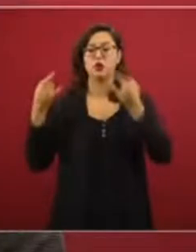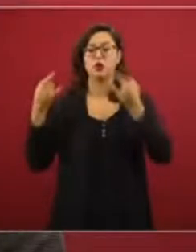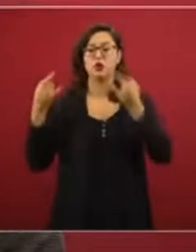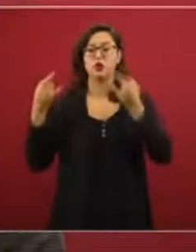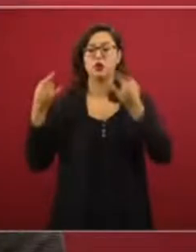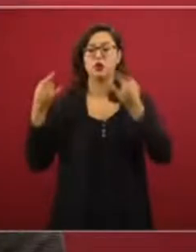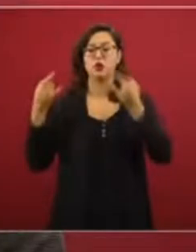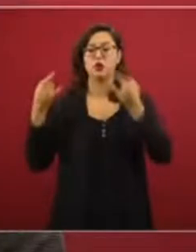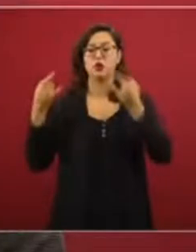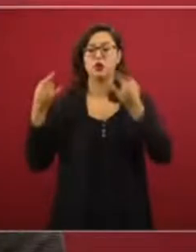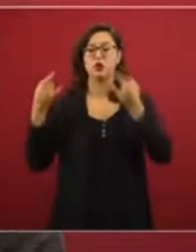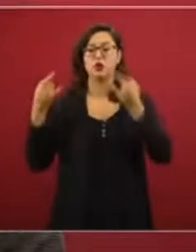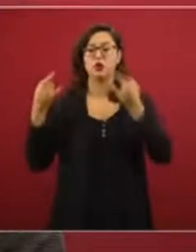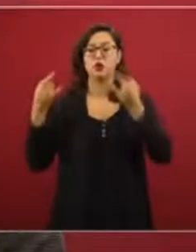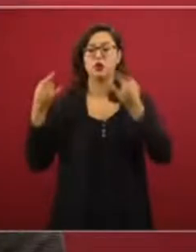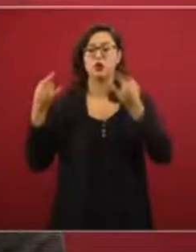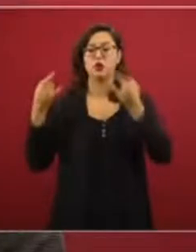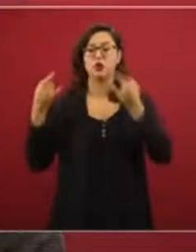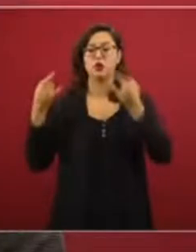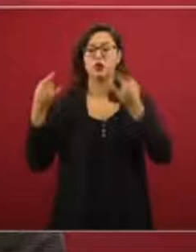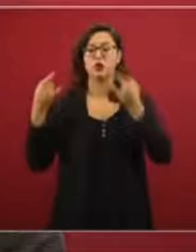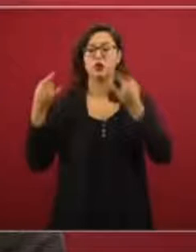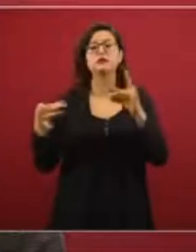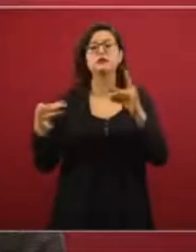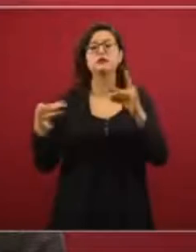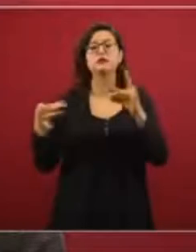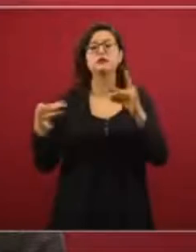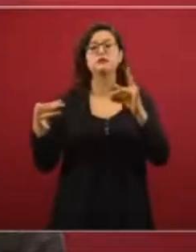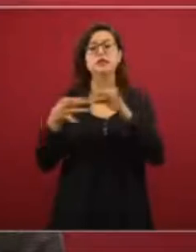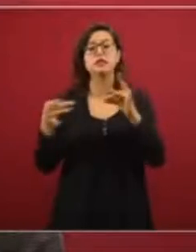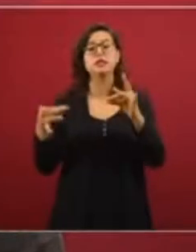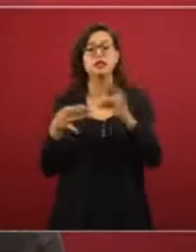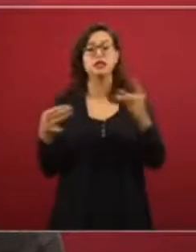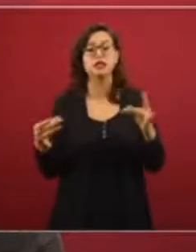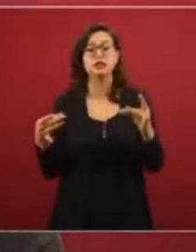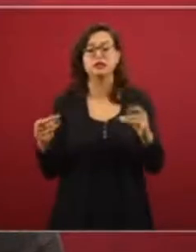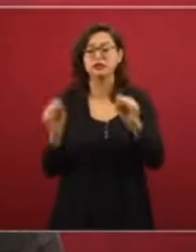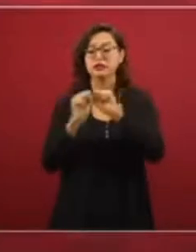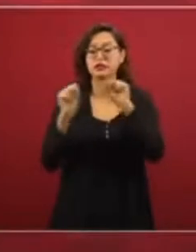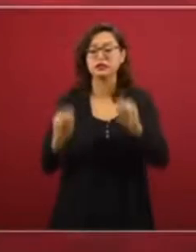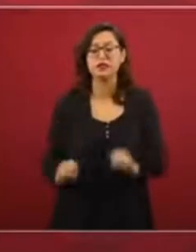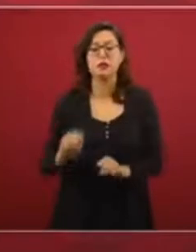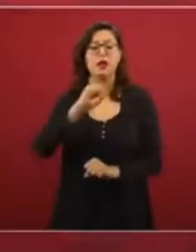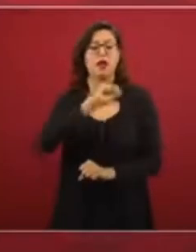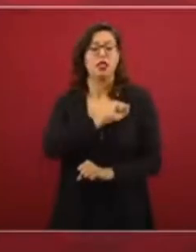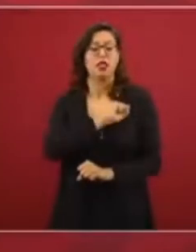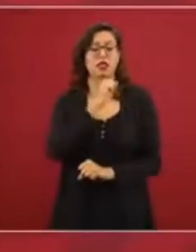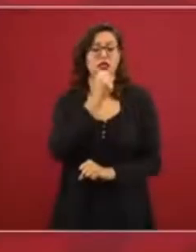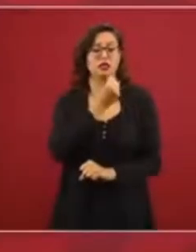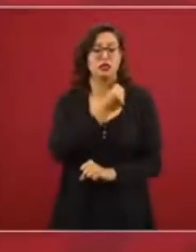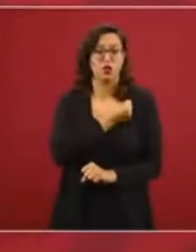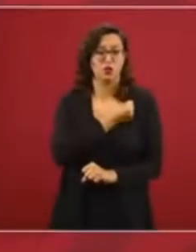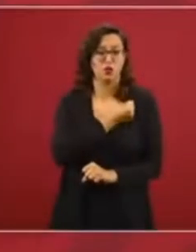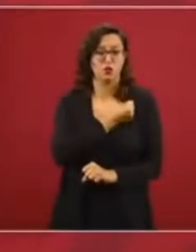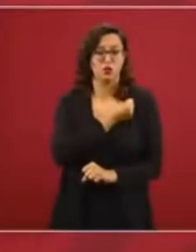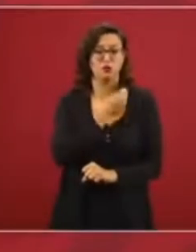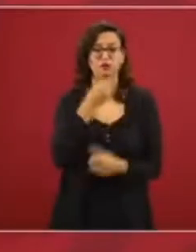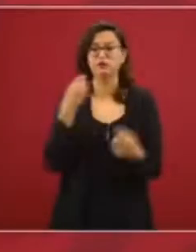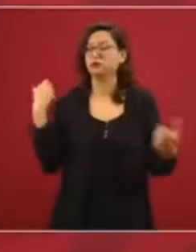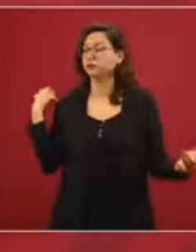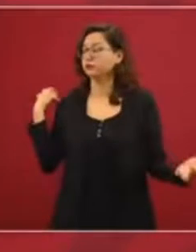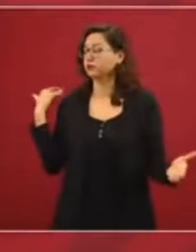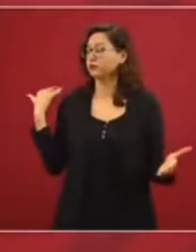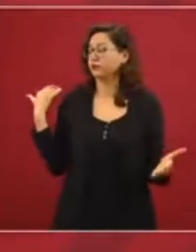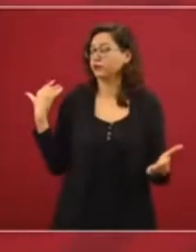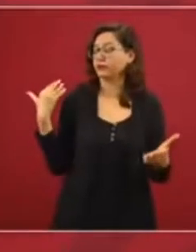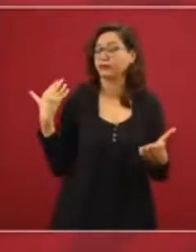what is going to be happening in this health system. Que tiene las bases de lo ya mencionado y cuáles las acciones logradas